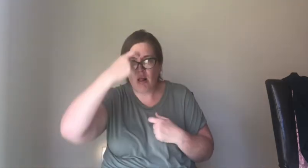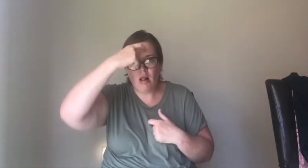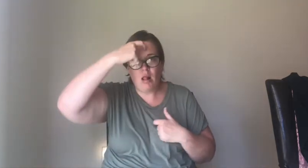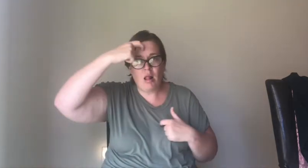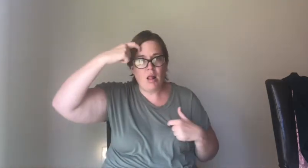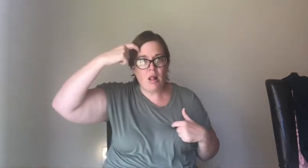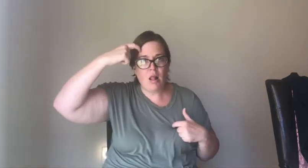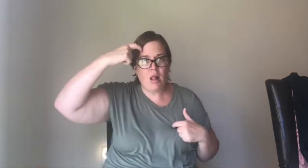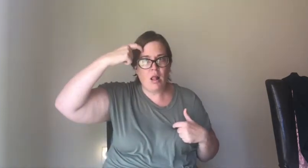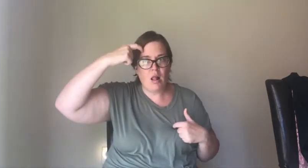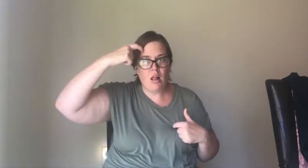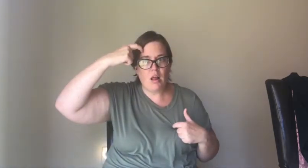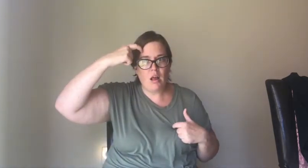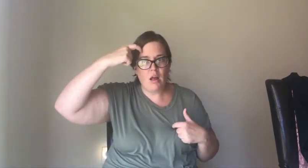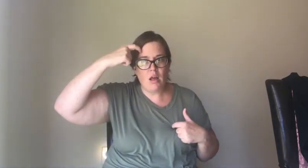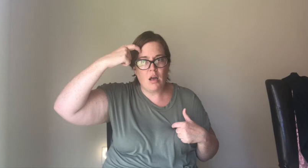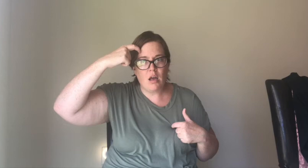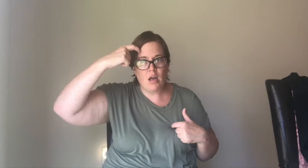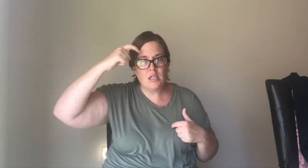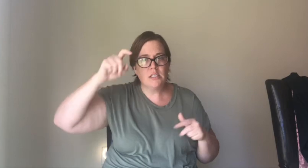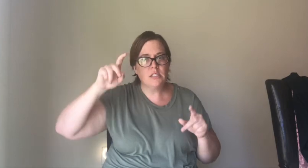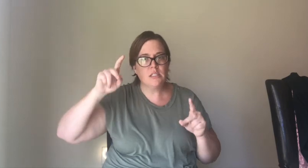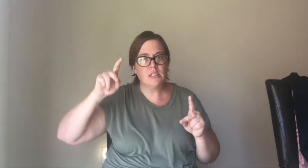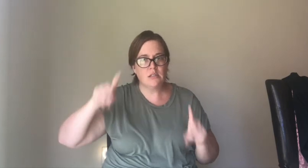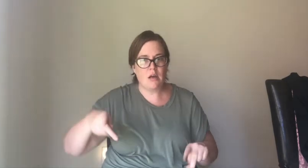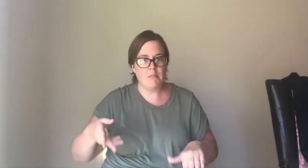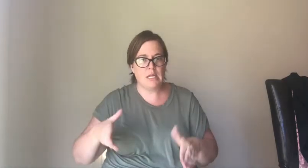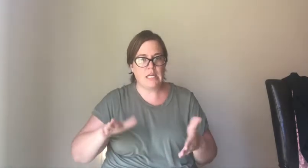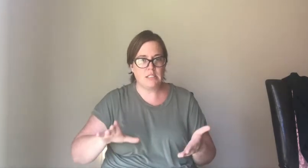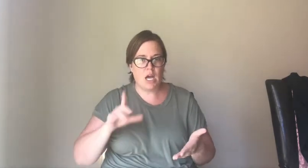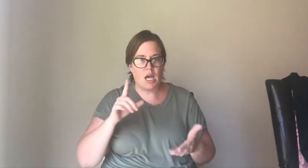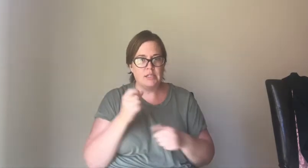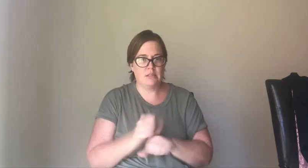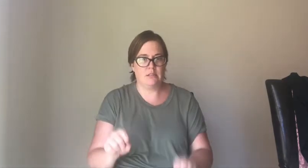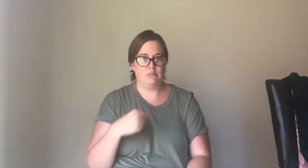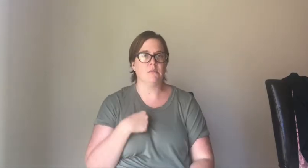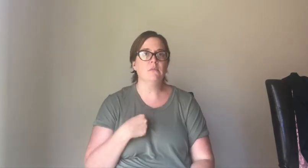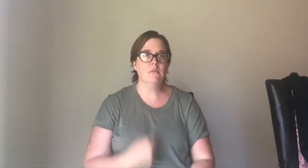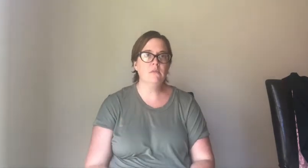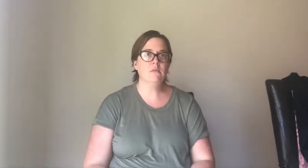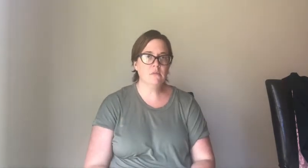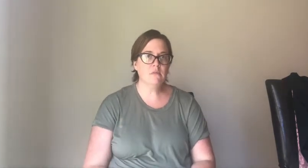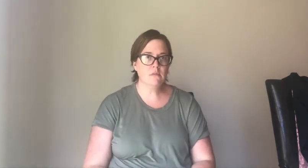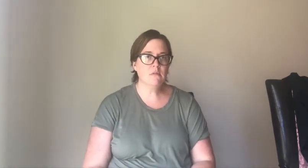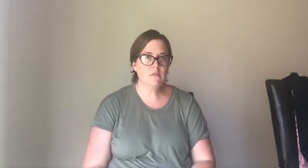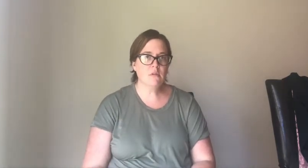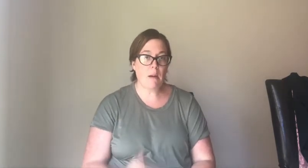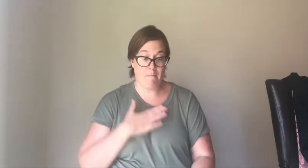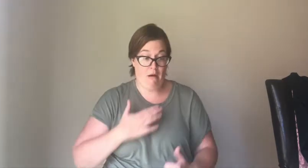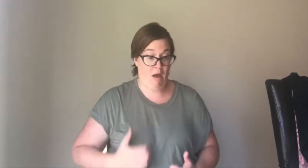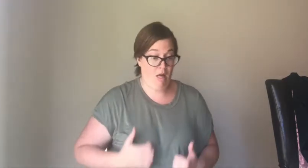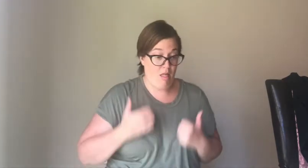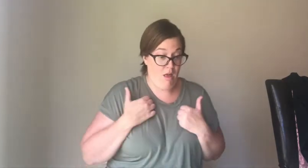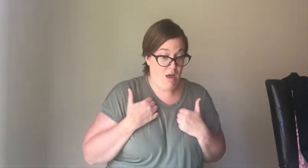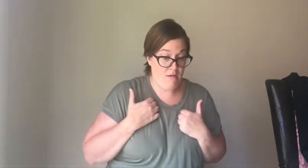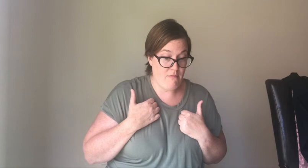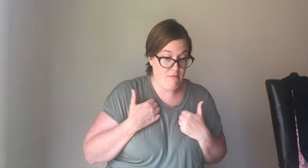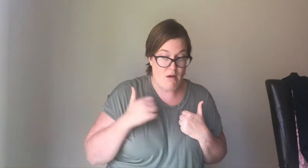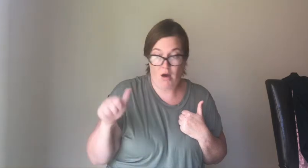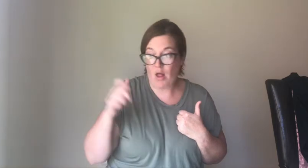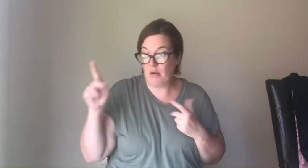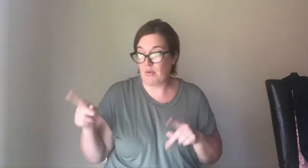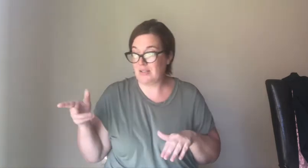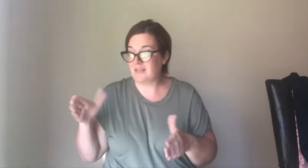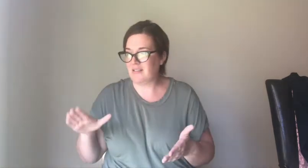came out of that cave on July 10th is a completely different human being than the kid who went into the cave on June